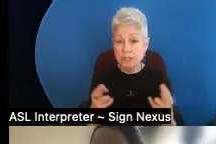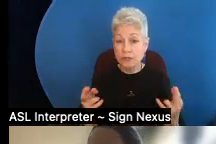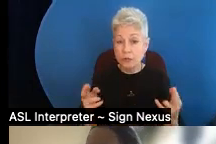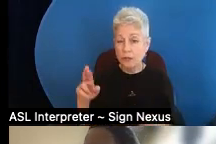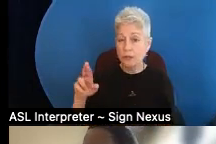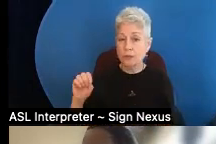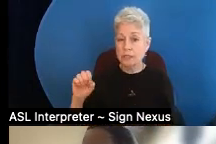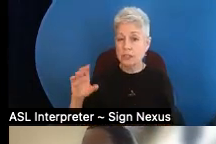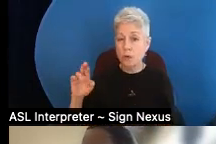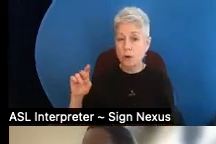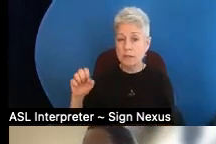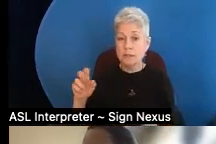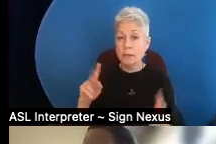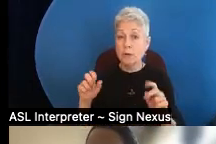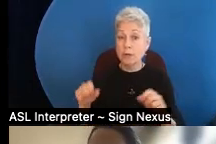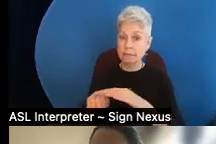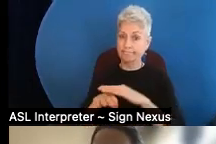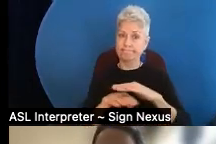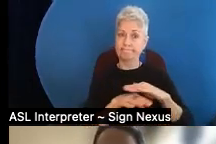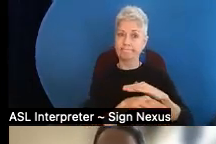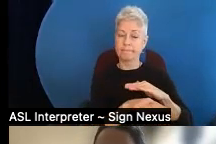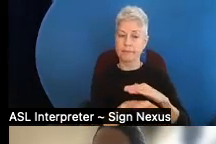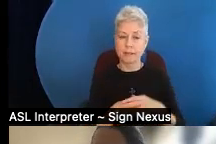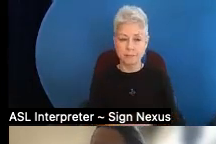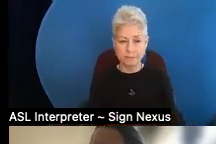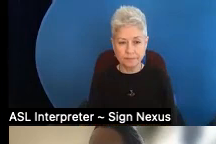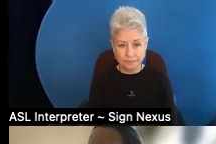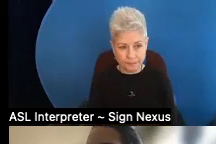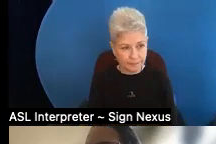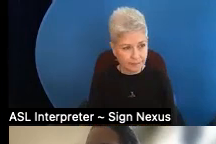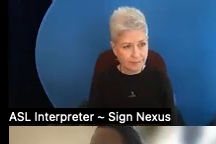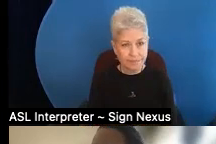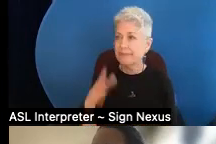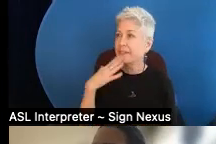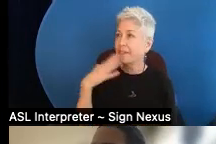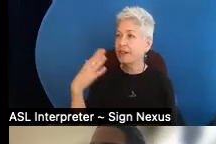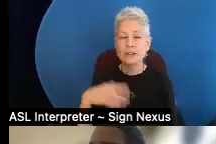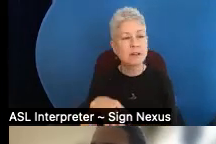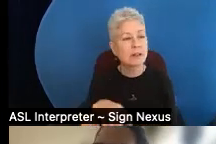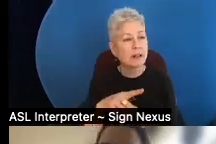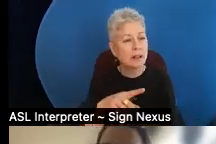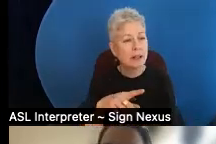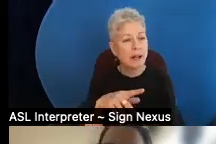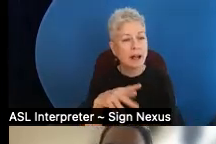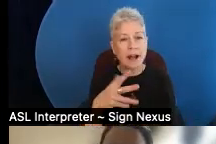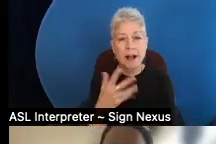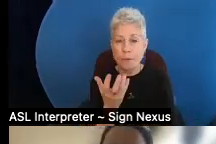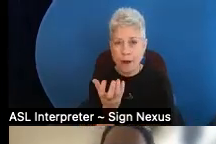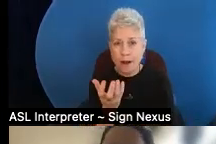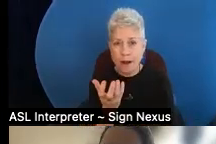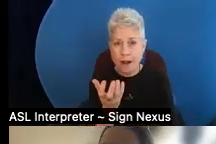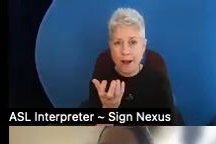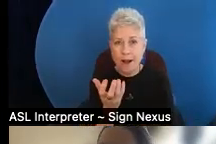folks can access. Yes. Okay, thank you. So I just wanna walk